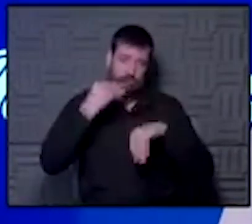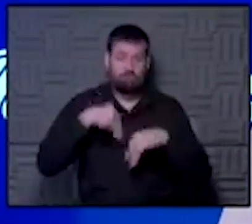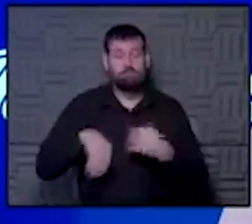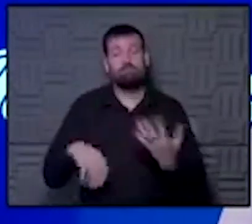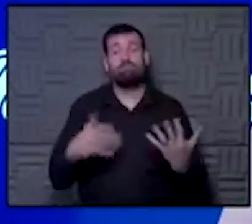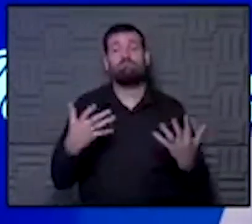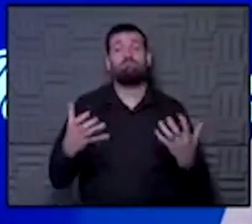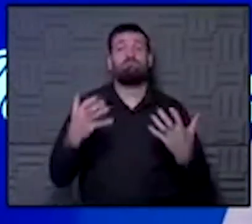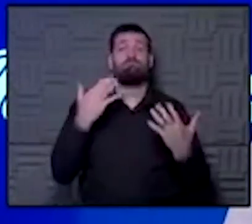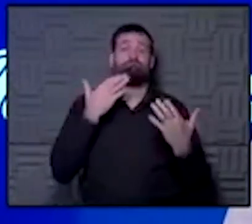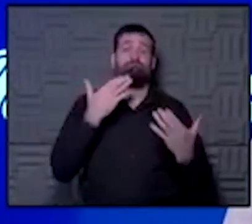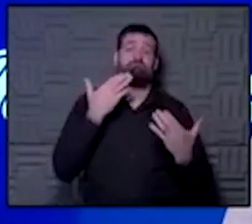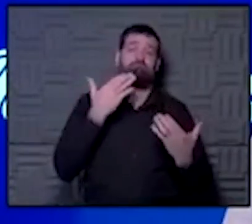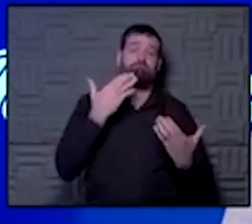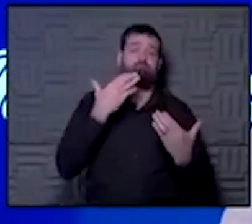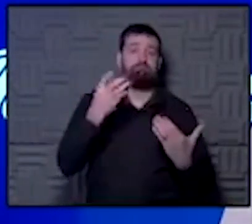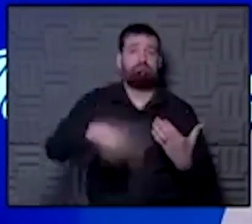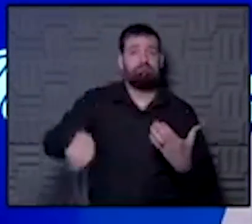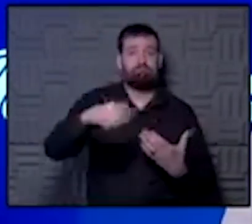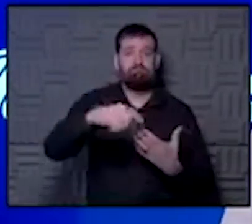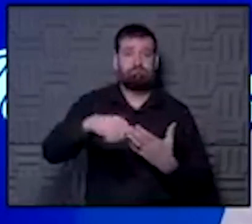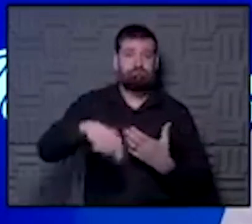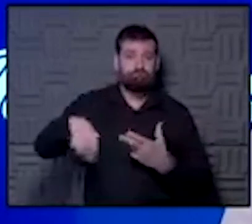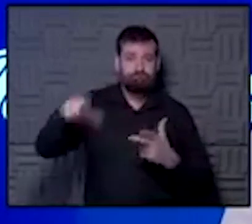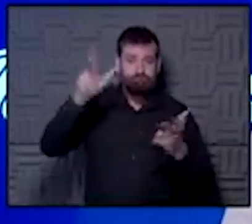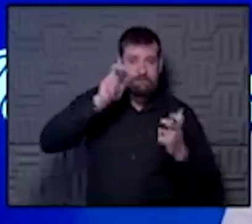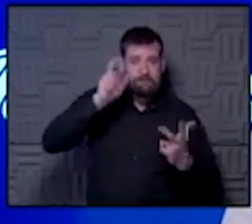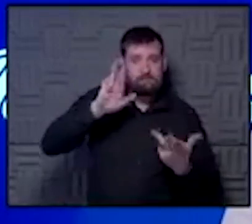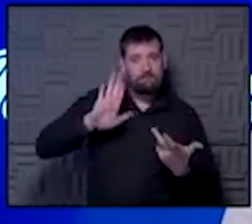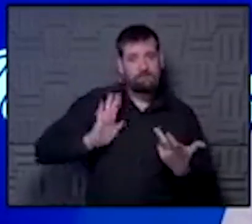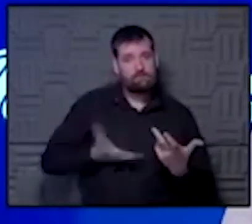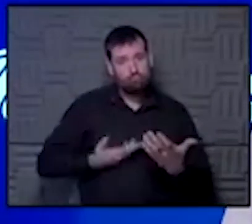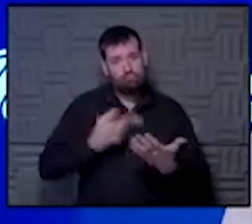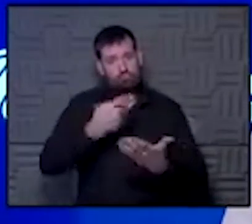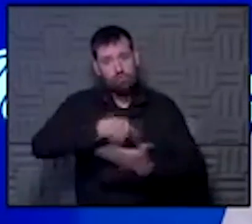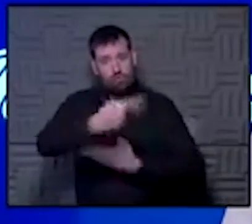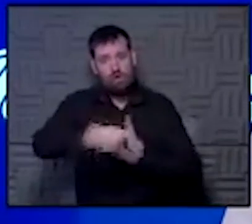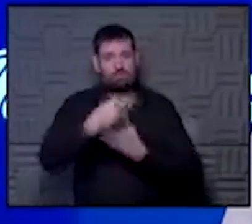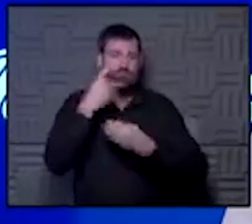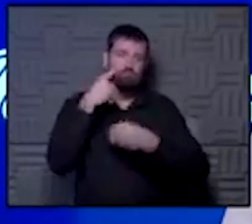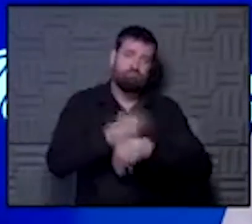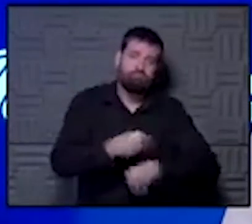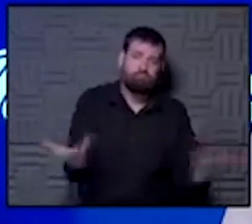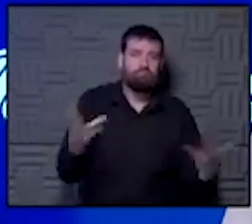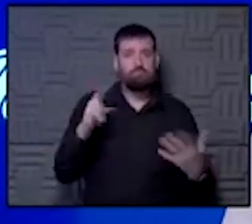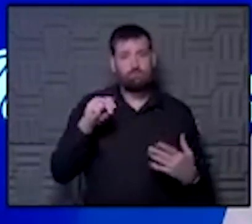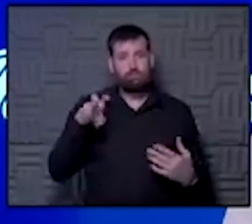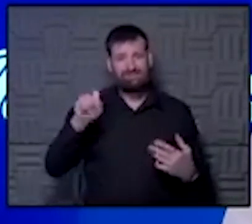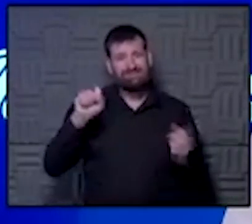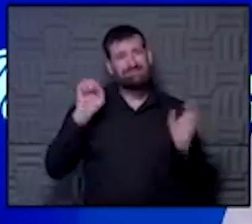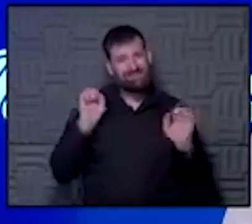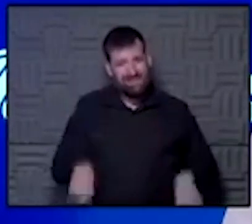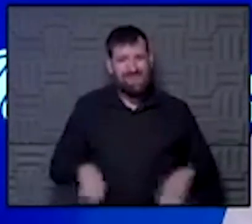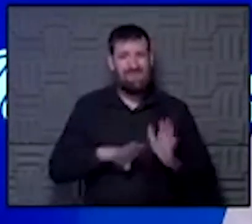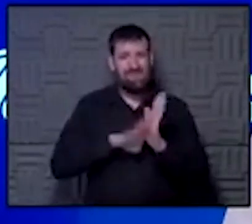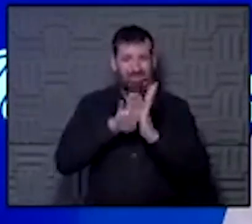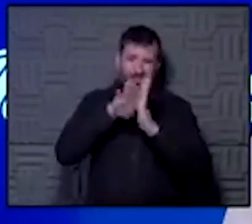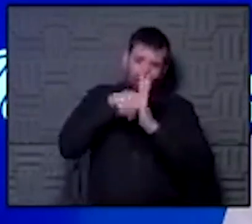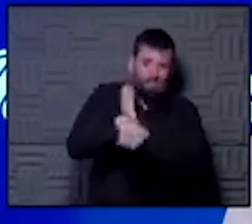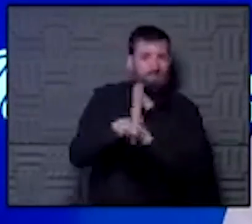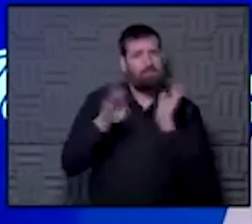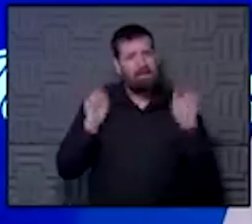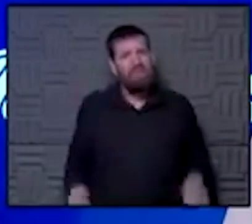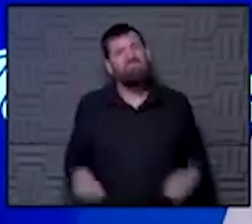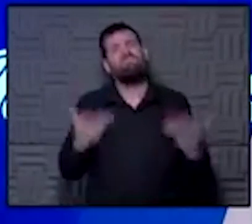say thanks for all of you out there who listen and listen to our program and help spread the news, because we can bend the curve. We have bent the